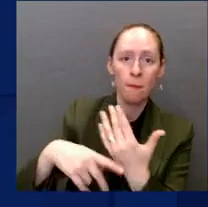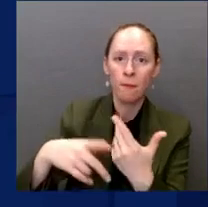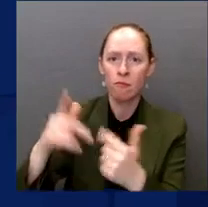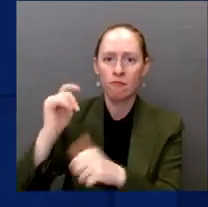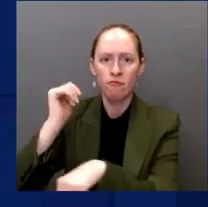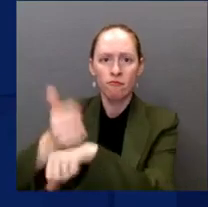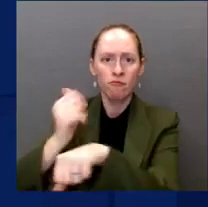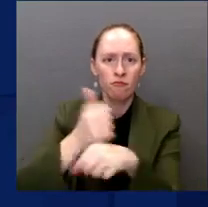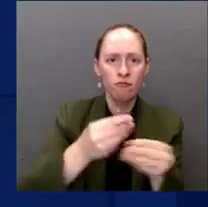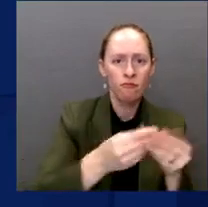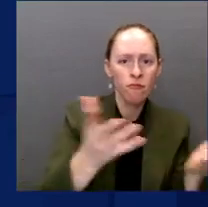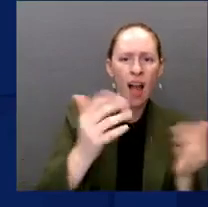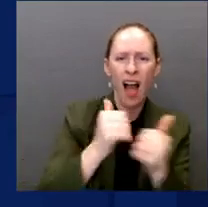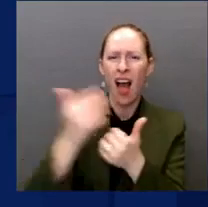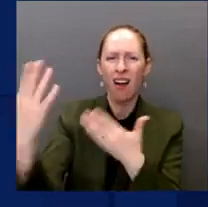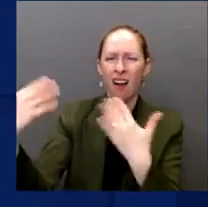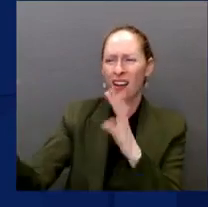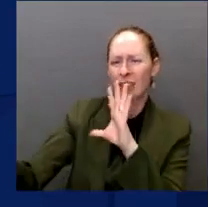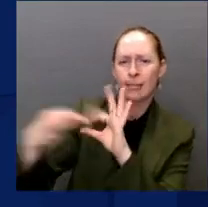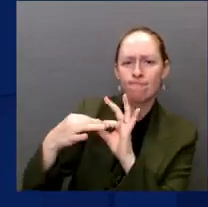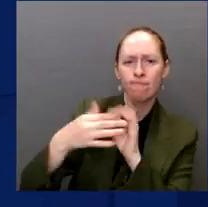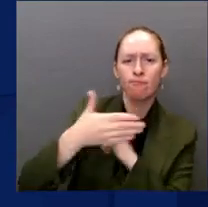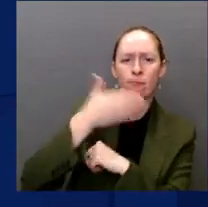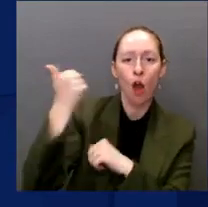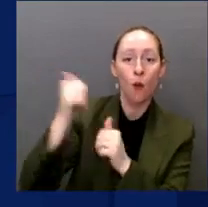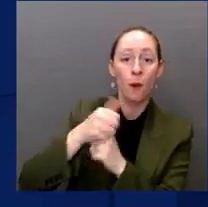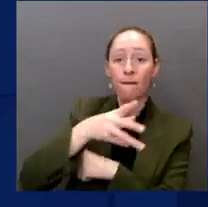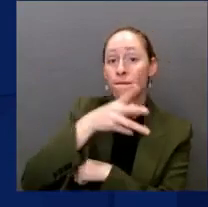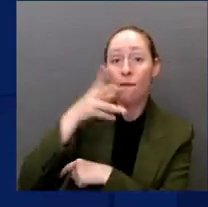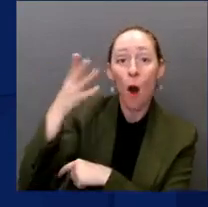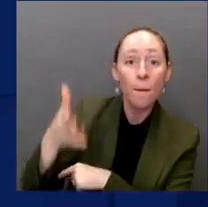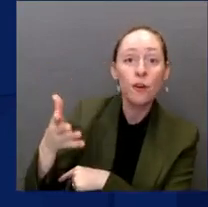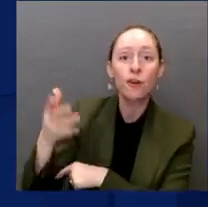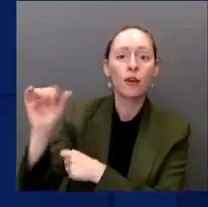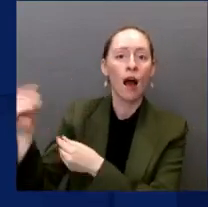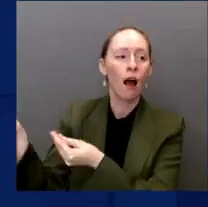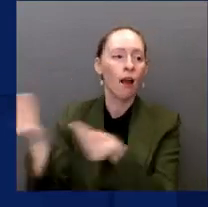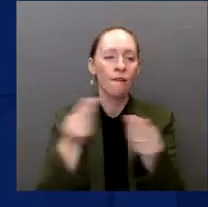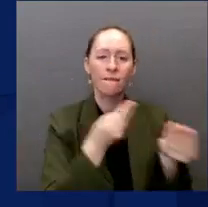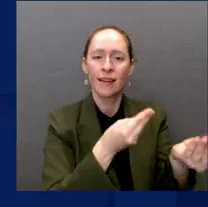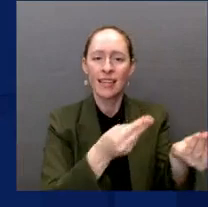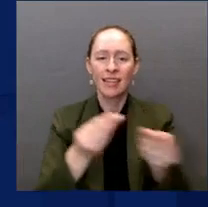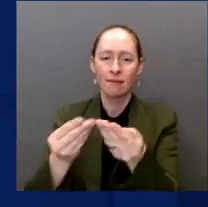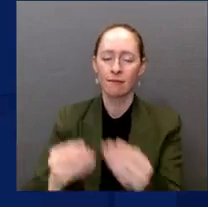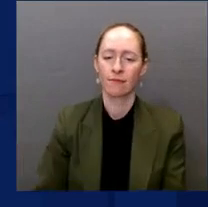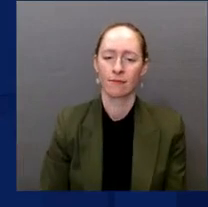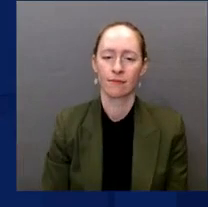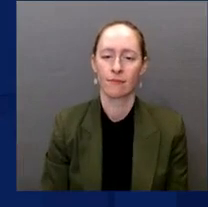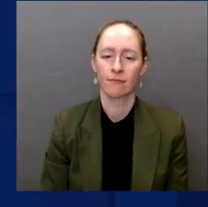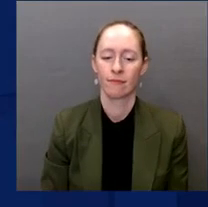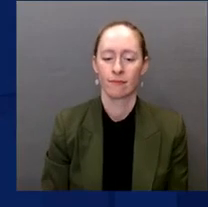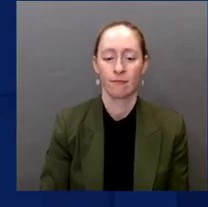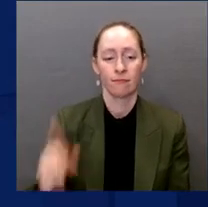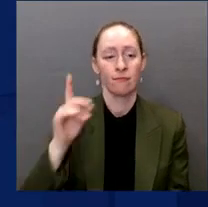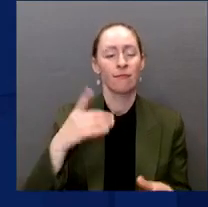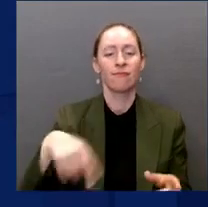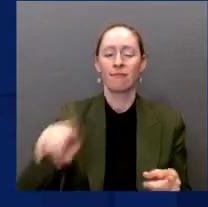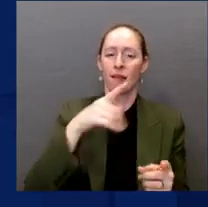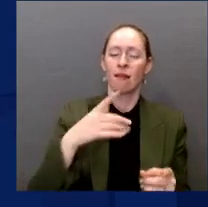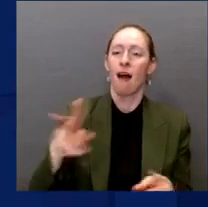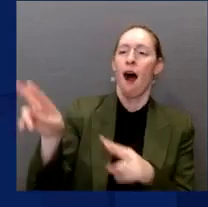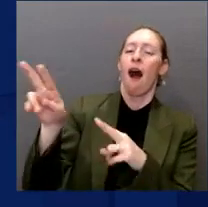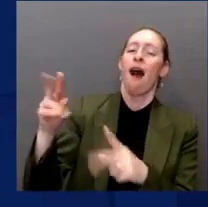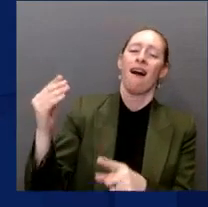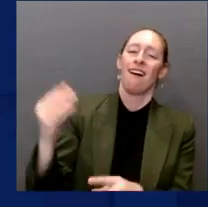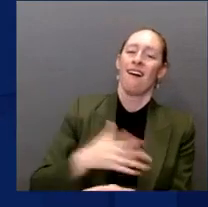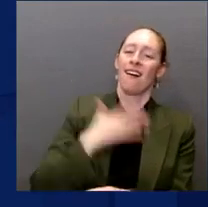tables. You gave other families hope. In my church, we have an expression. When someone's doing something, they say, you're doing the Lord's